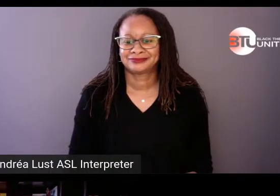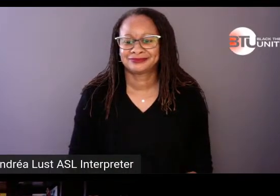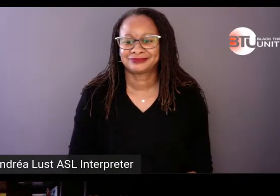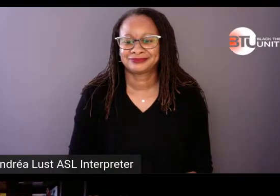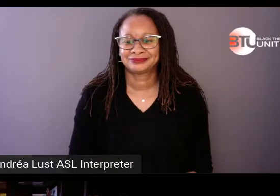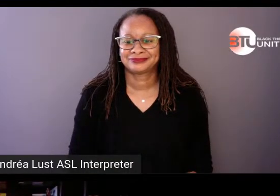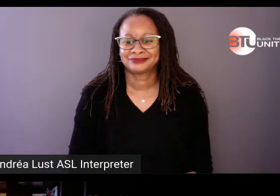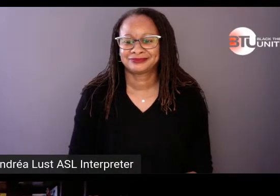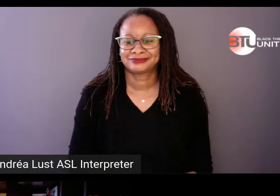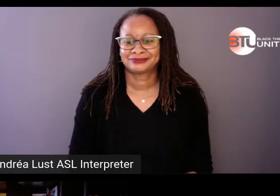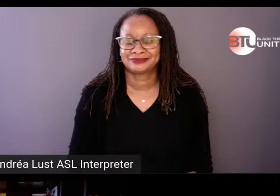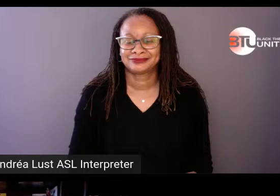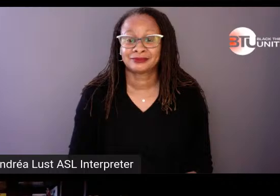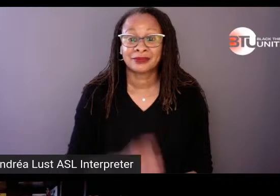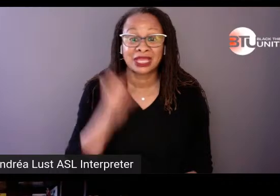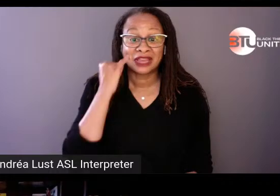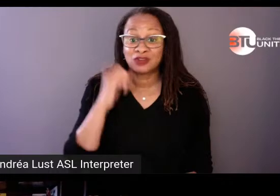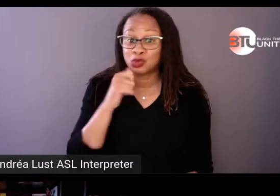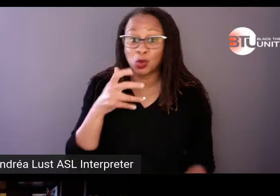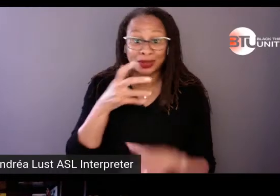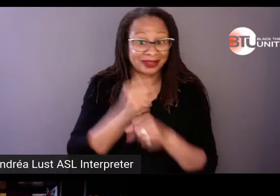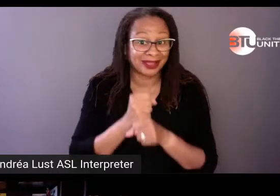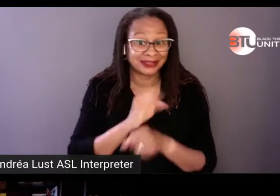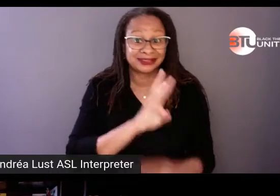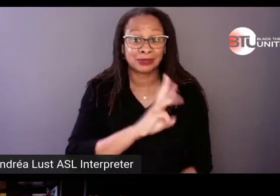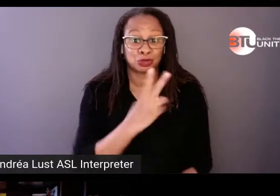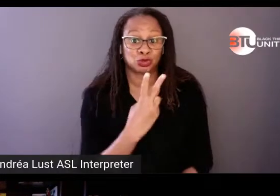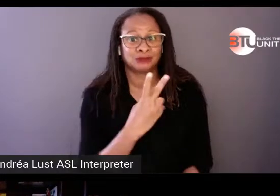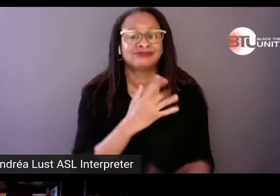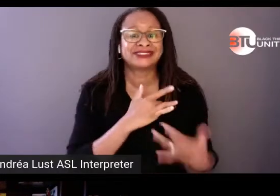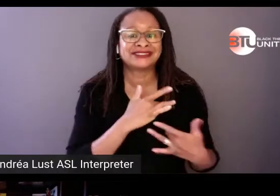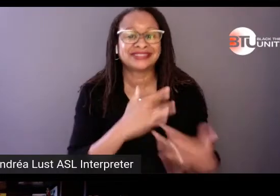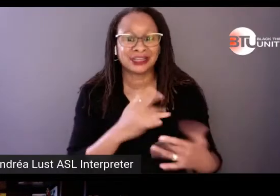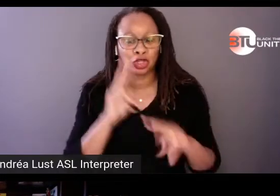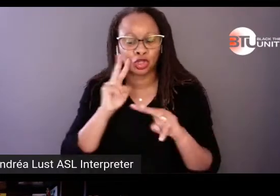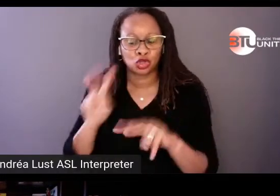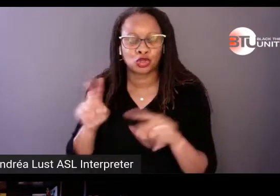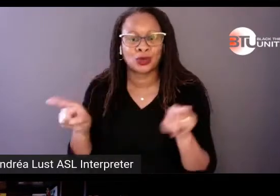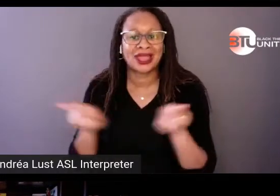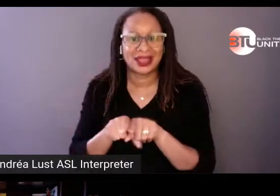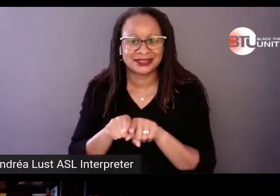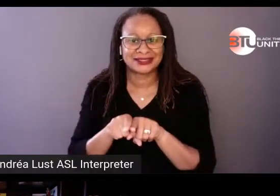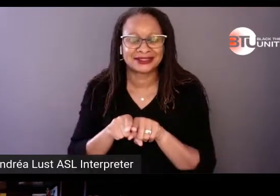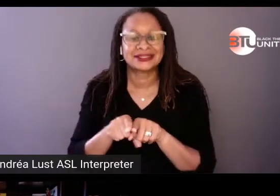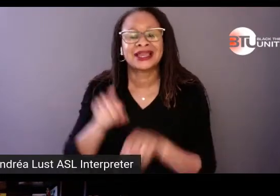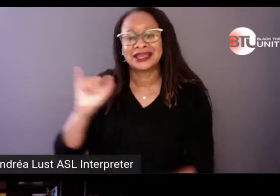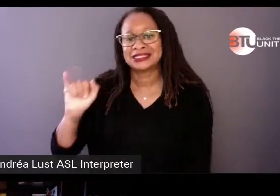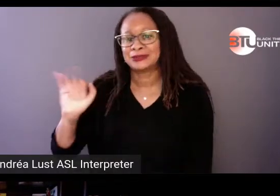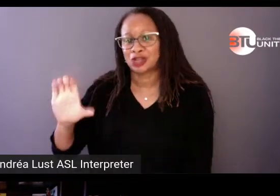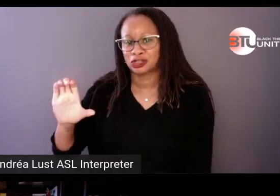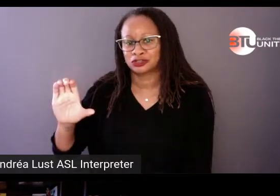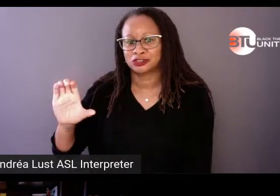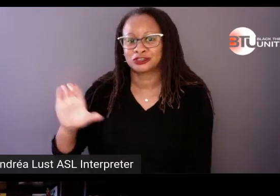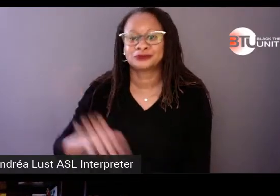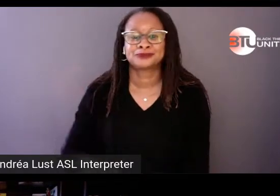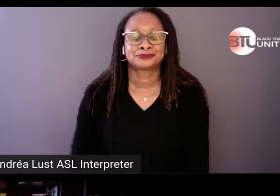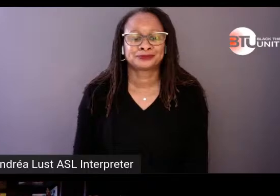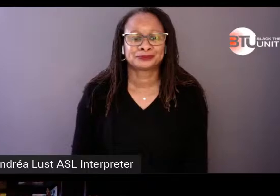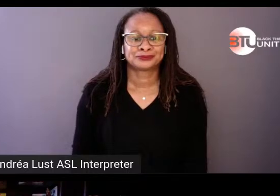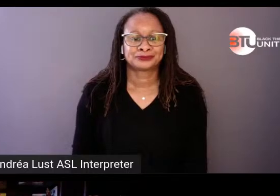If you don't receive a W-2, they are likely treating you as an independent contractor.